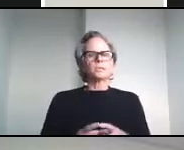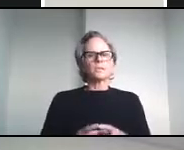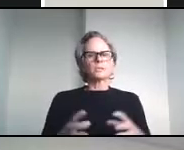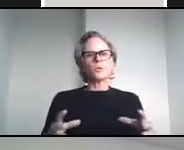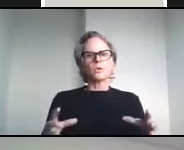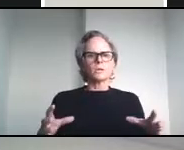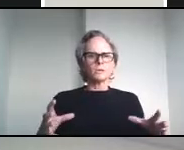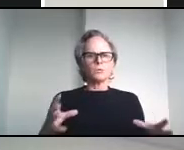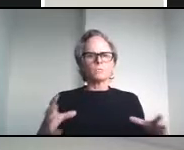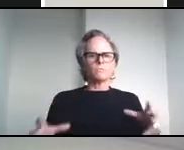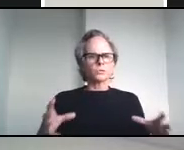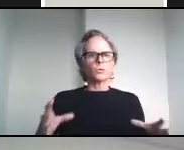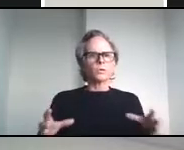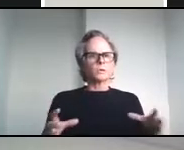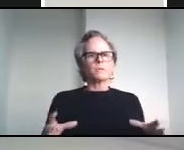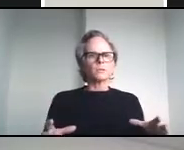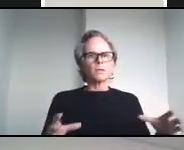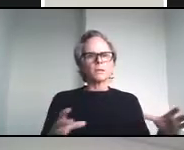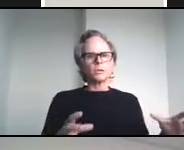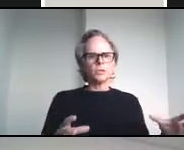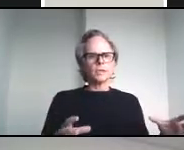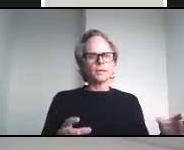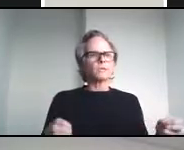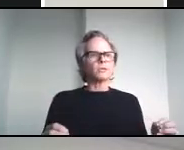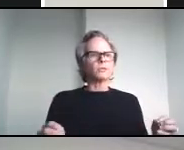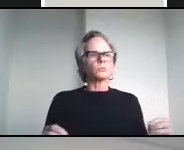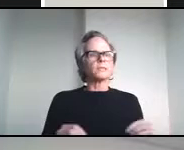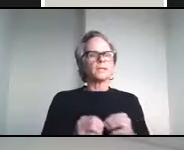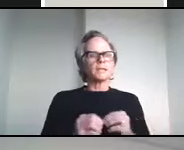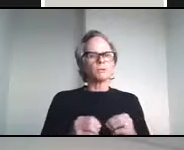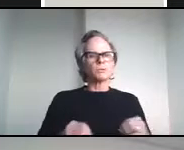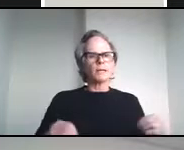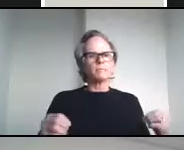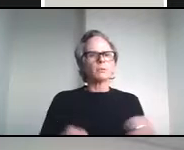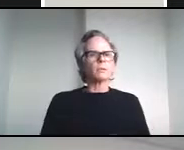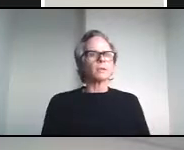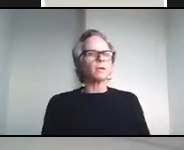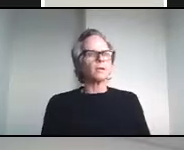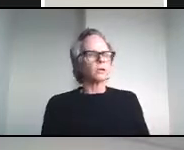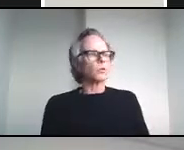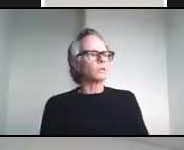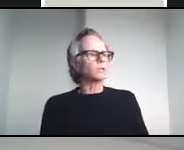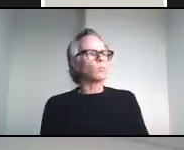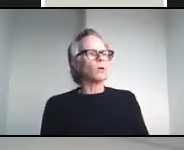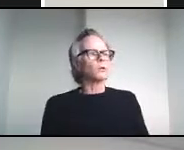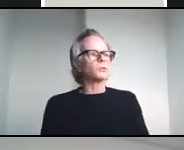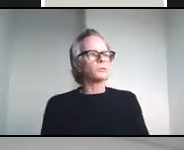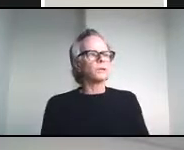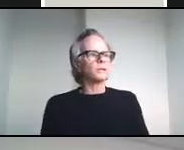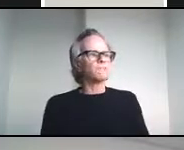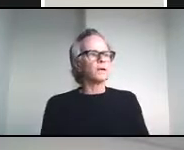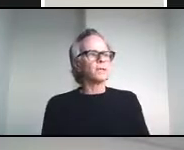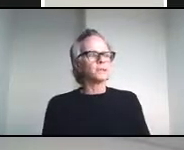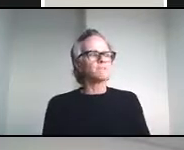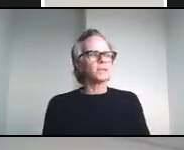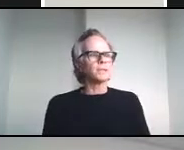is the room for story time with a kind of built-in amphitheater seating and a retractable accordion wall to kind